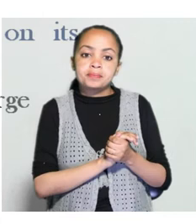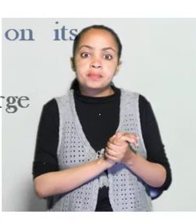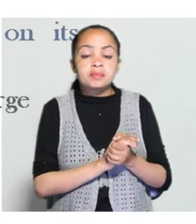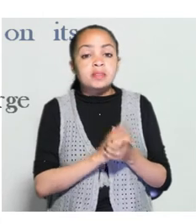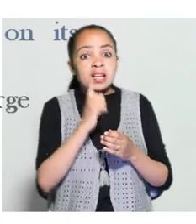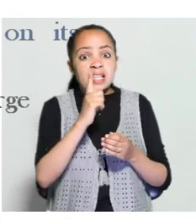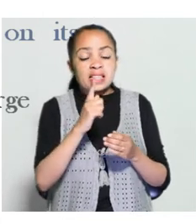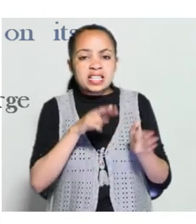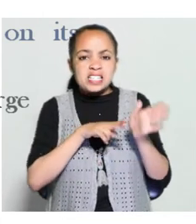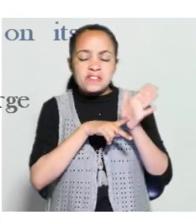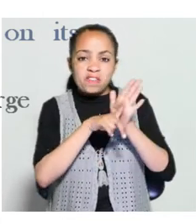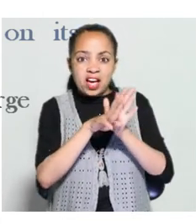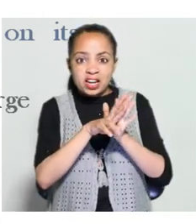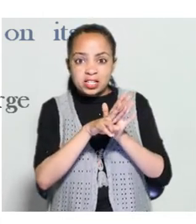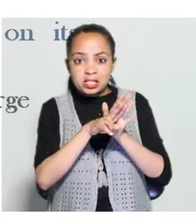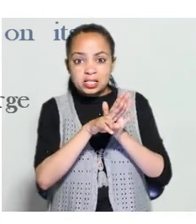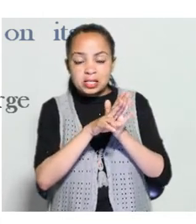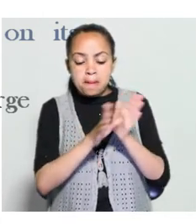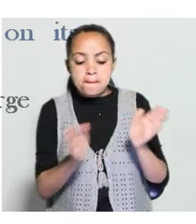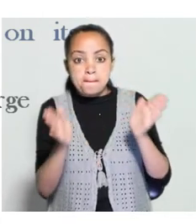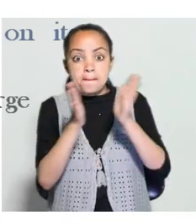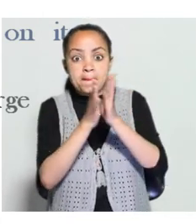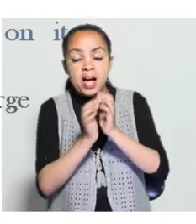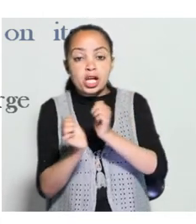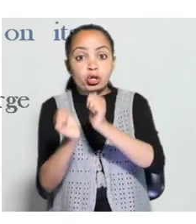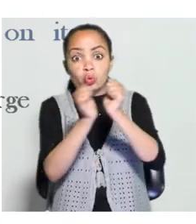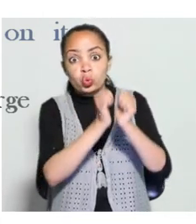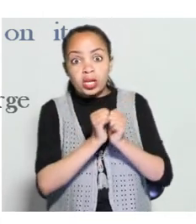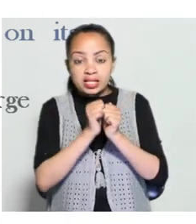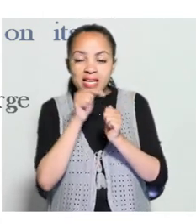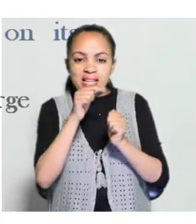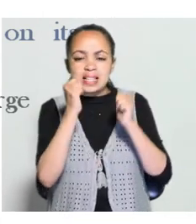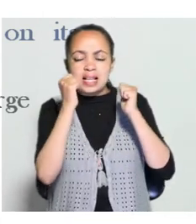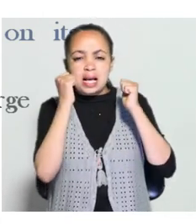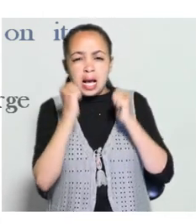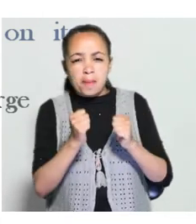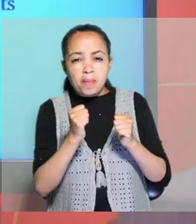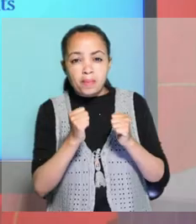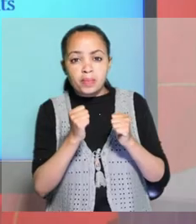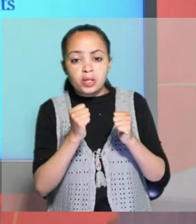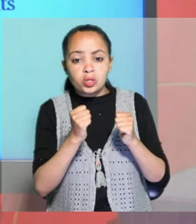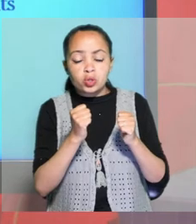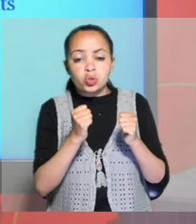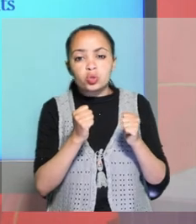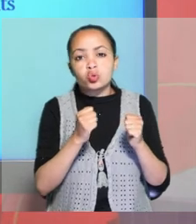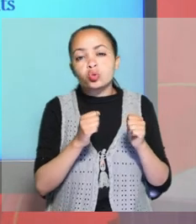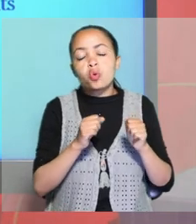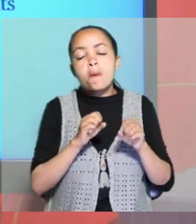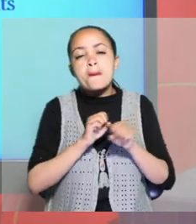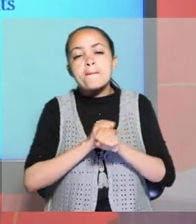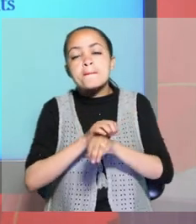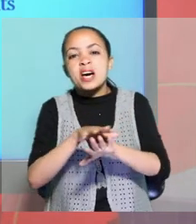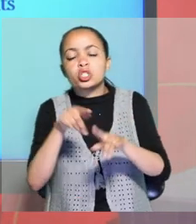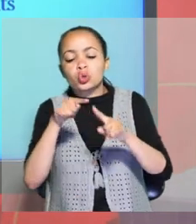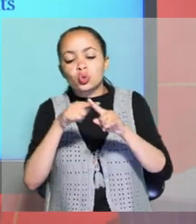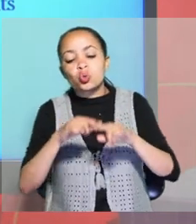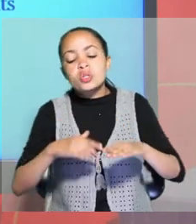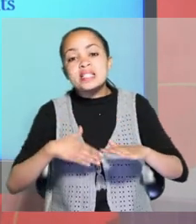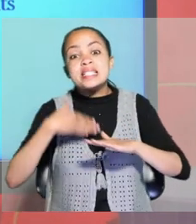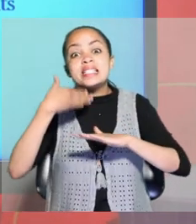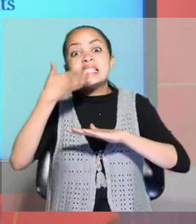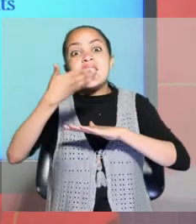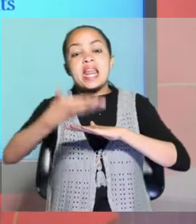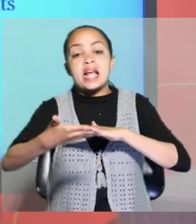Once this virus becomes bind together, it can capable to further merge to that of the inner or next stage